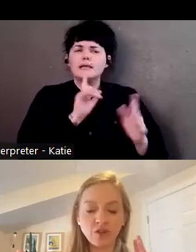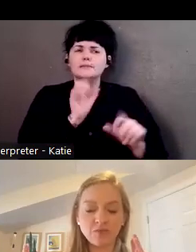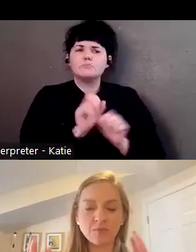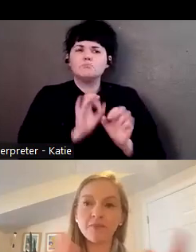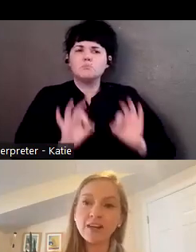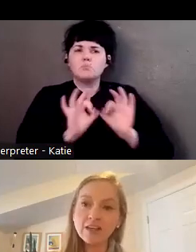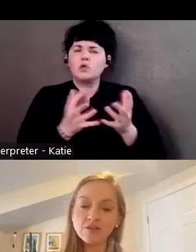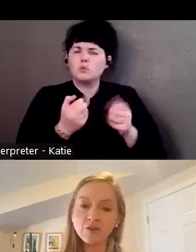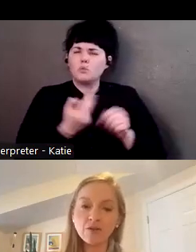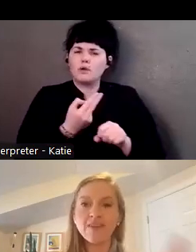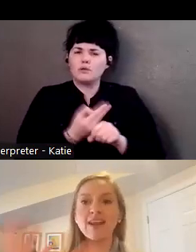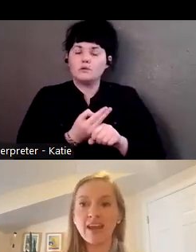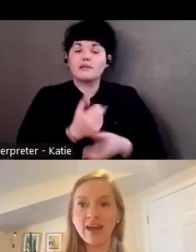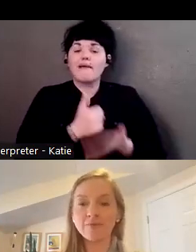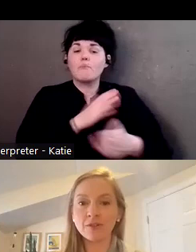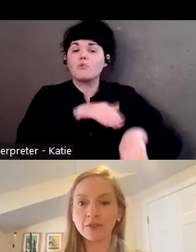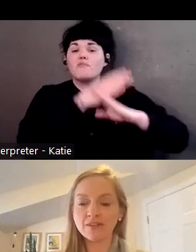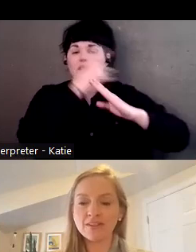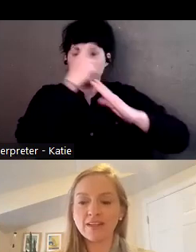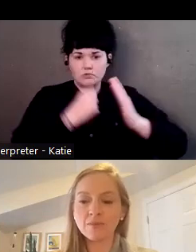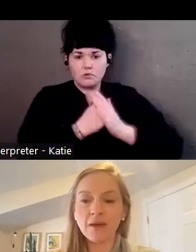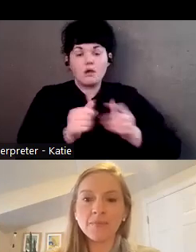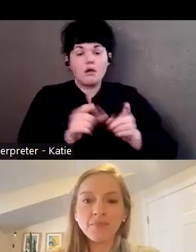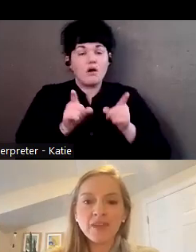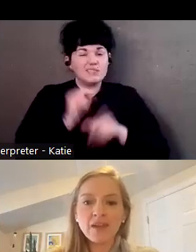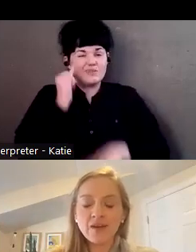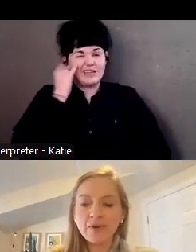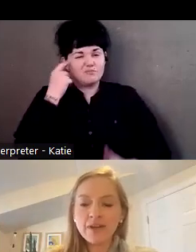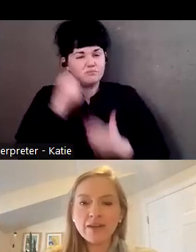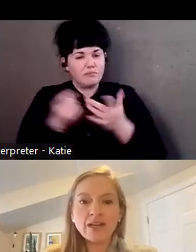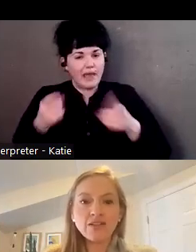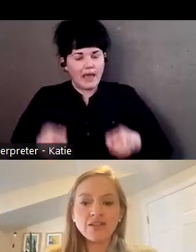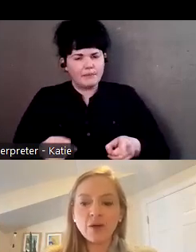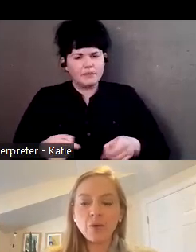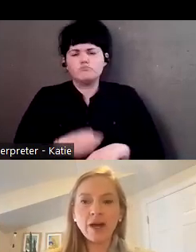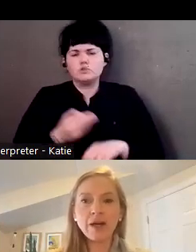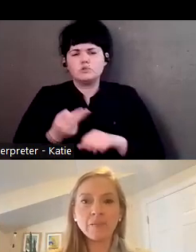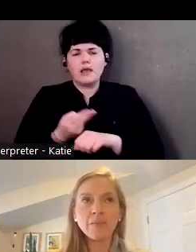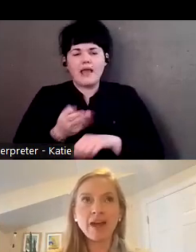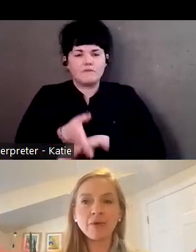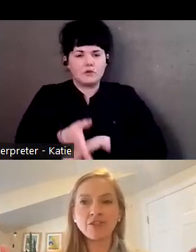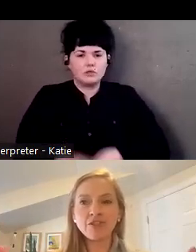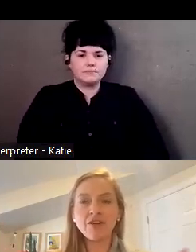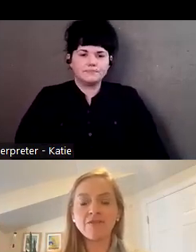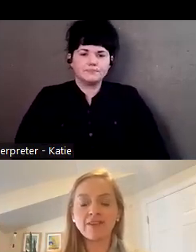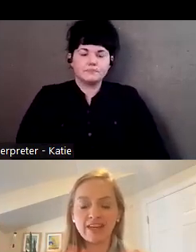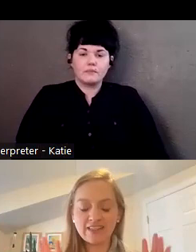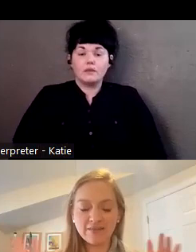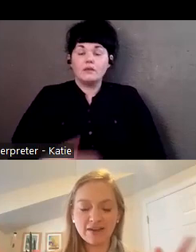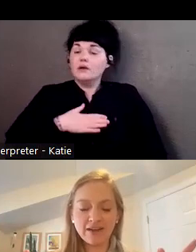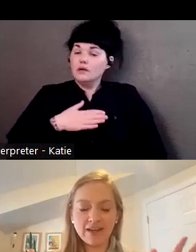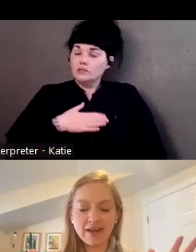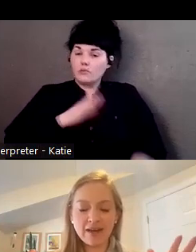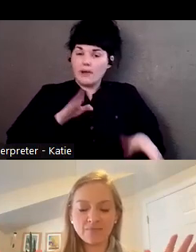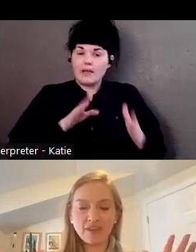do in terms of preventing a stroke and then afterwards as well. Okay, so my approach is all, like I